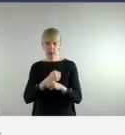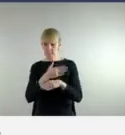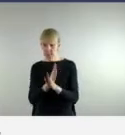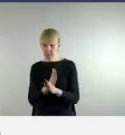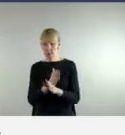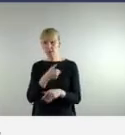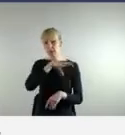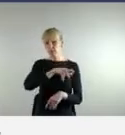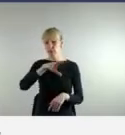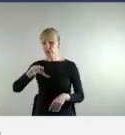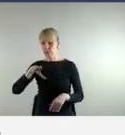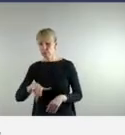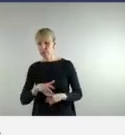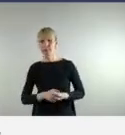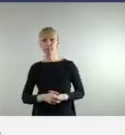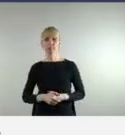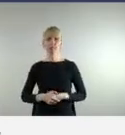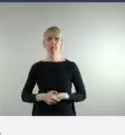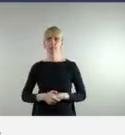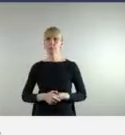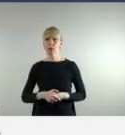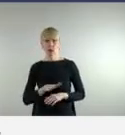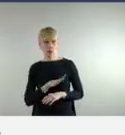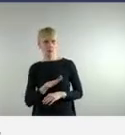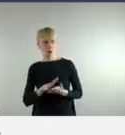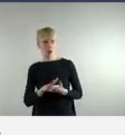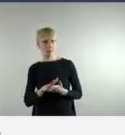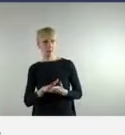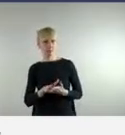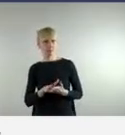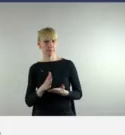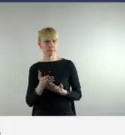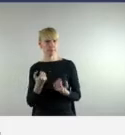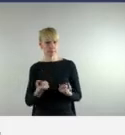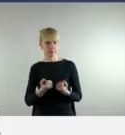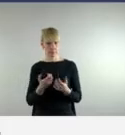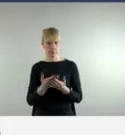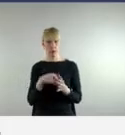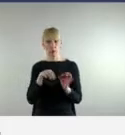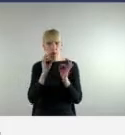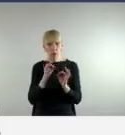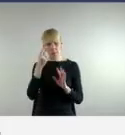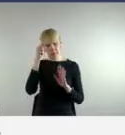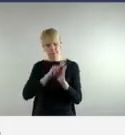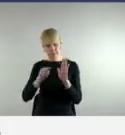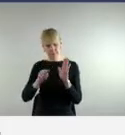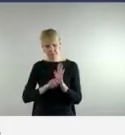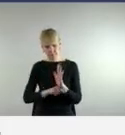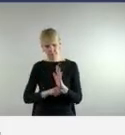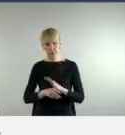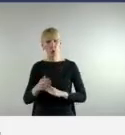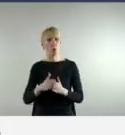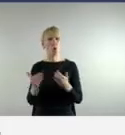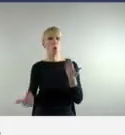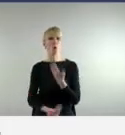establish a good basic preparedness, that is from 1 to 10, got 9.3. The